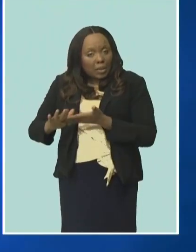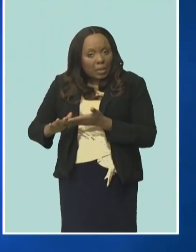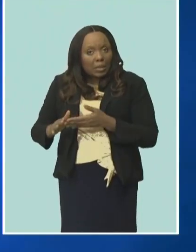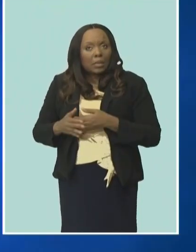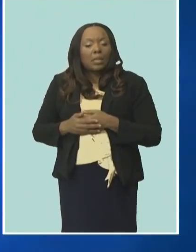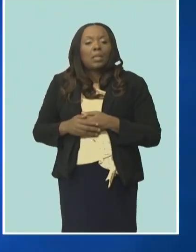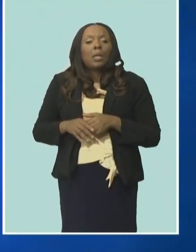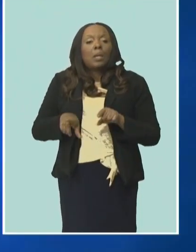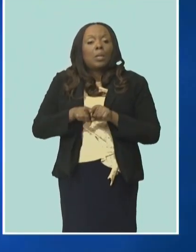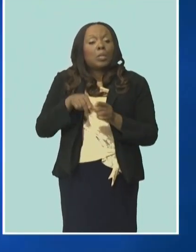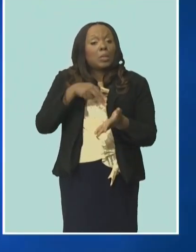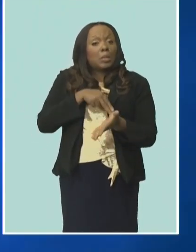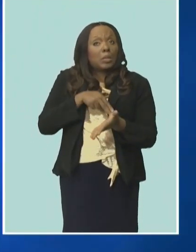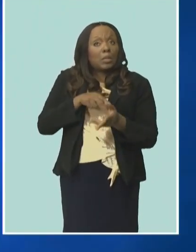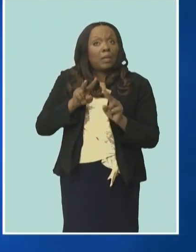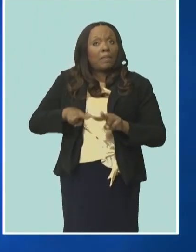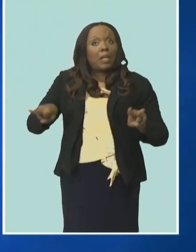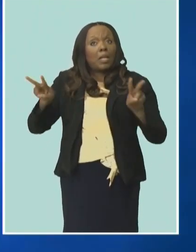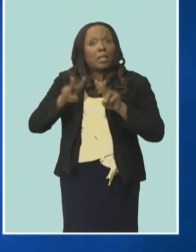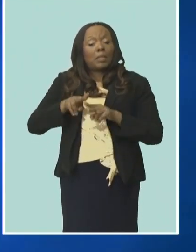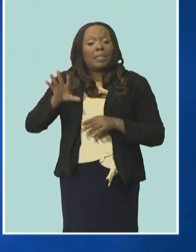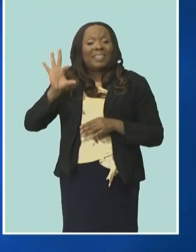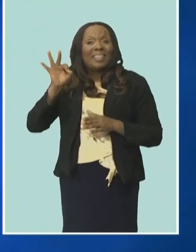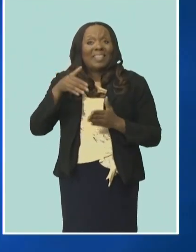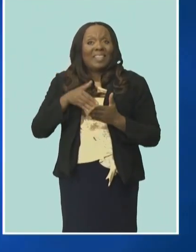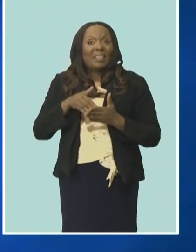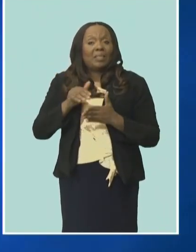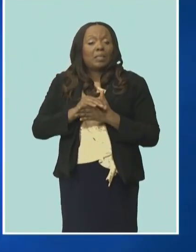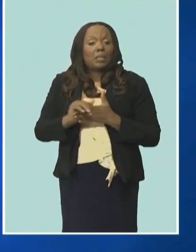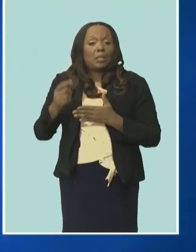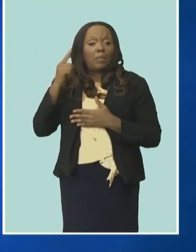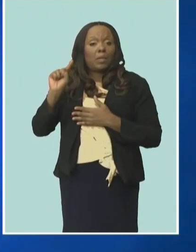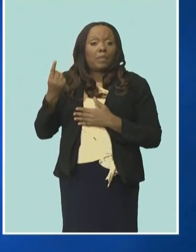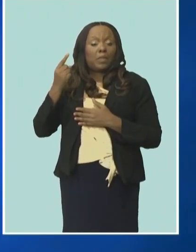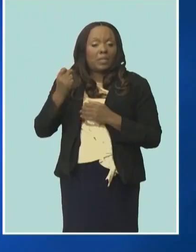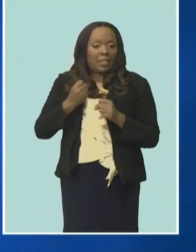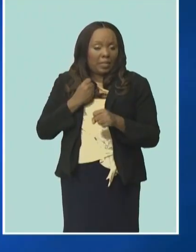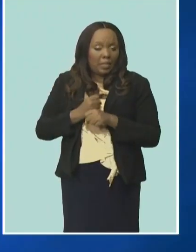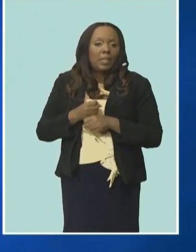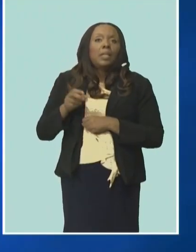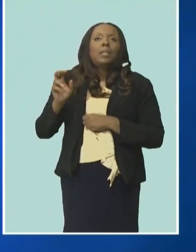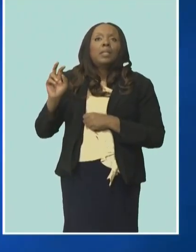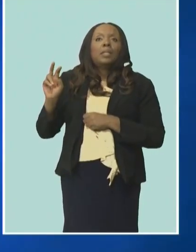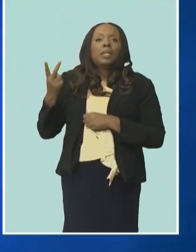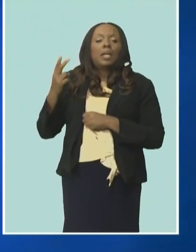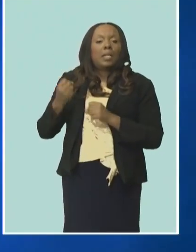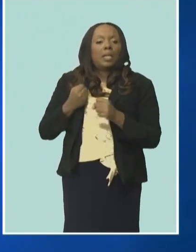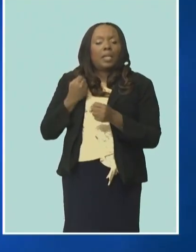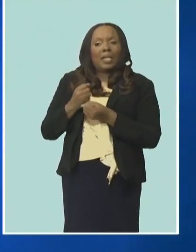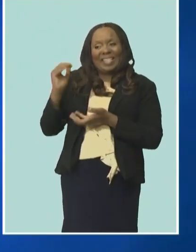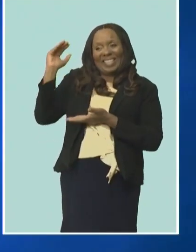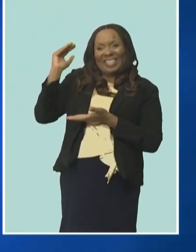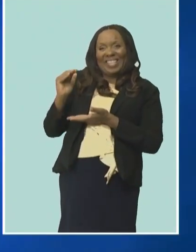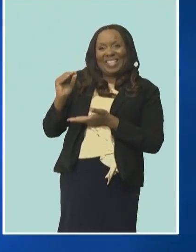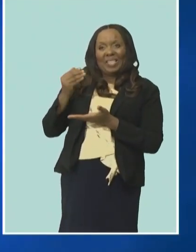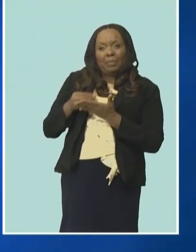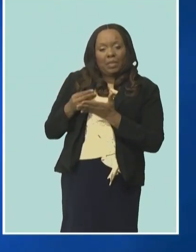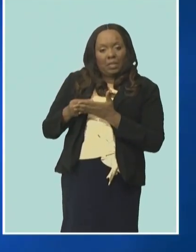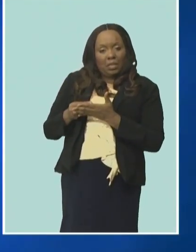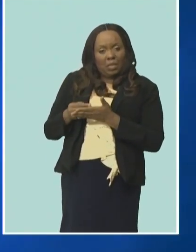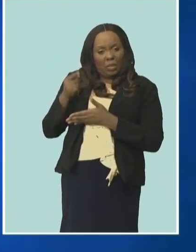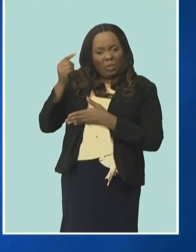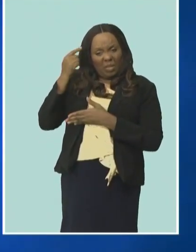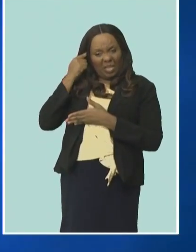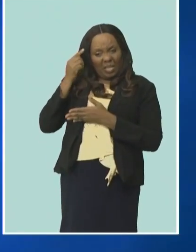nursing, the value is $9,000 for the first year. In the second year, it gets a little less, but do you think that that's worth